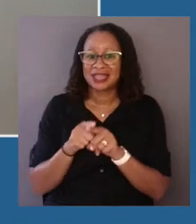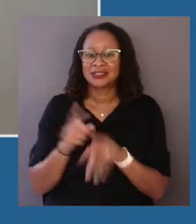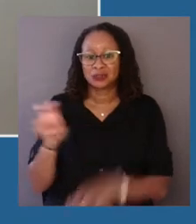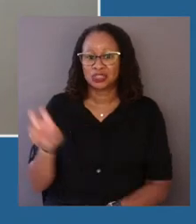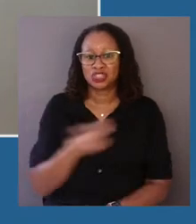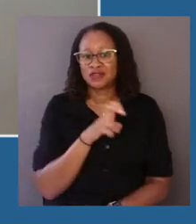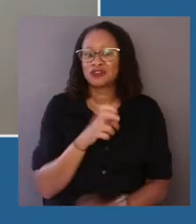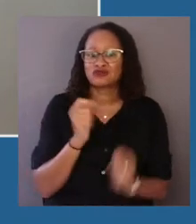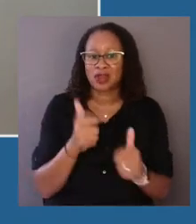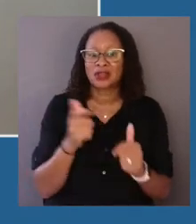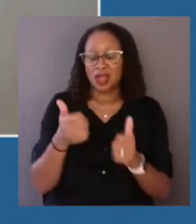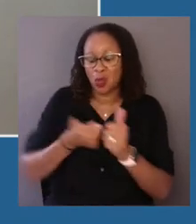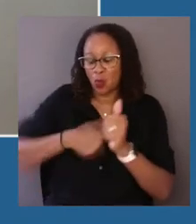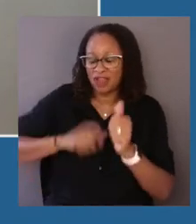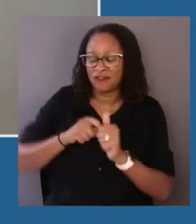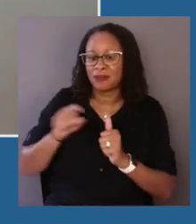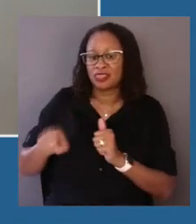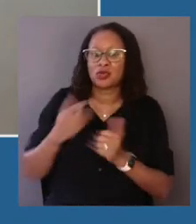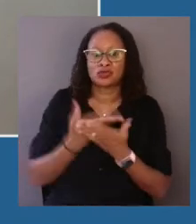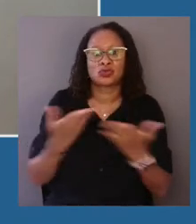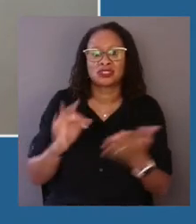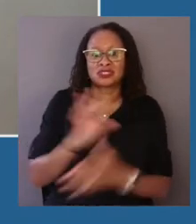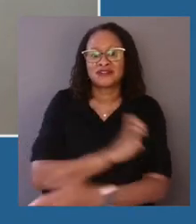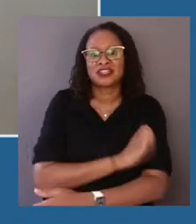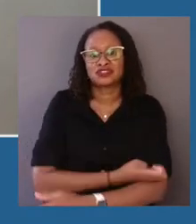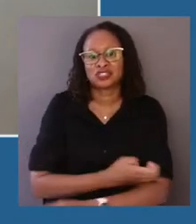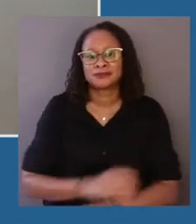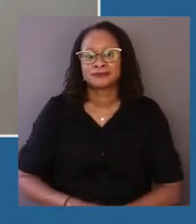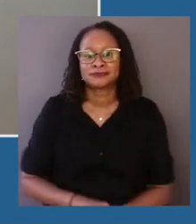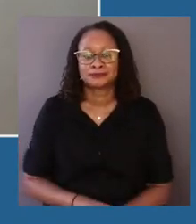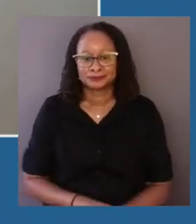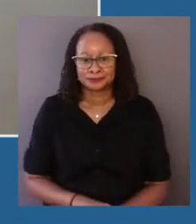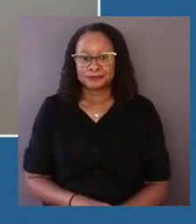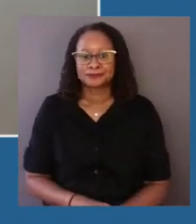rapidly away from those sources of energy.